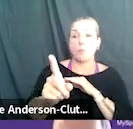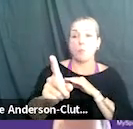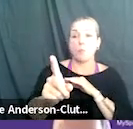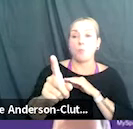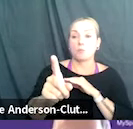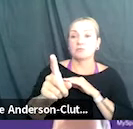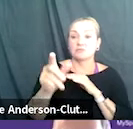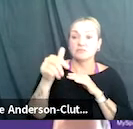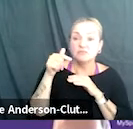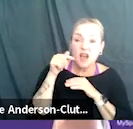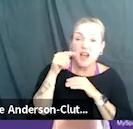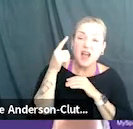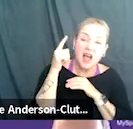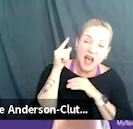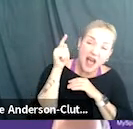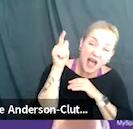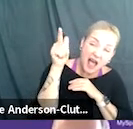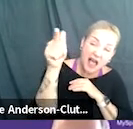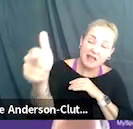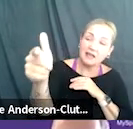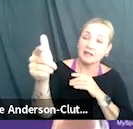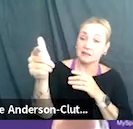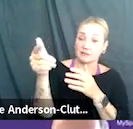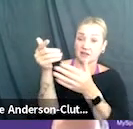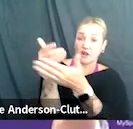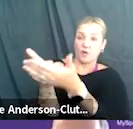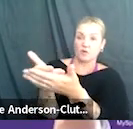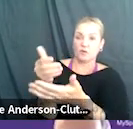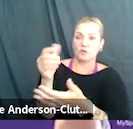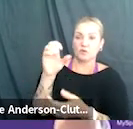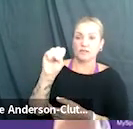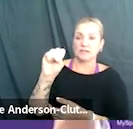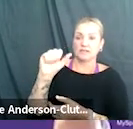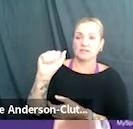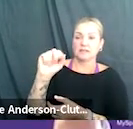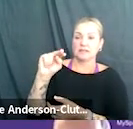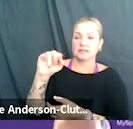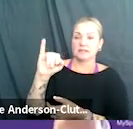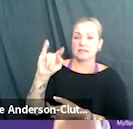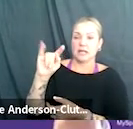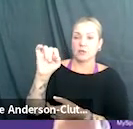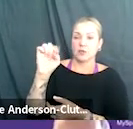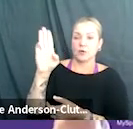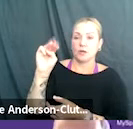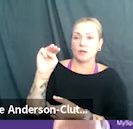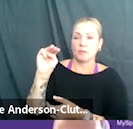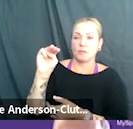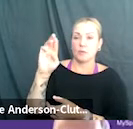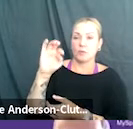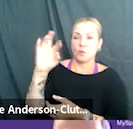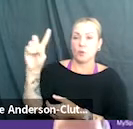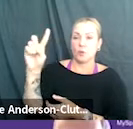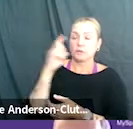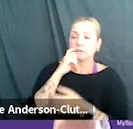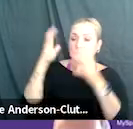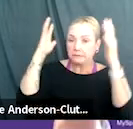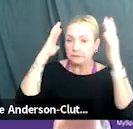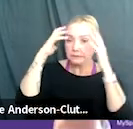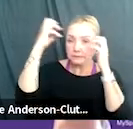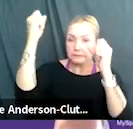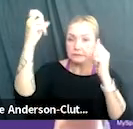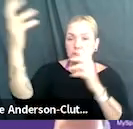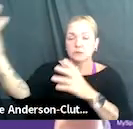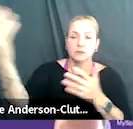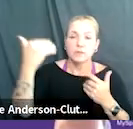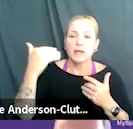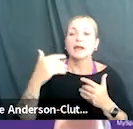constantly. So we tried him on lisdexamphetamine, and with Vyvanse, the agitation and the aggression increased quite dramatically, and so it was